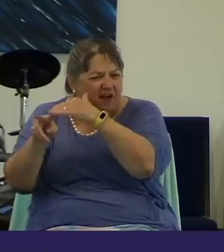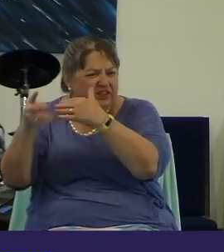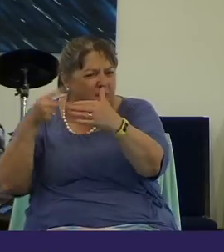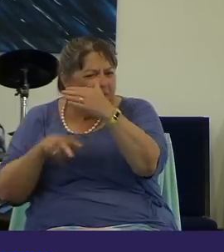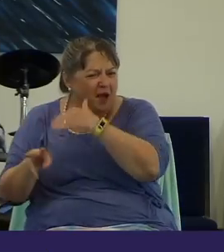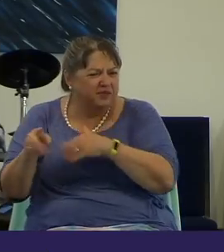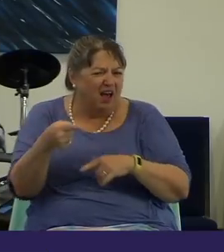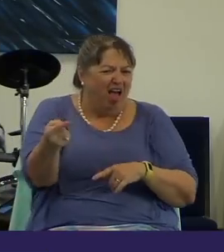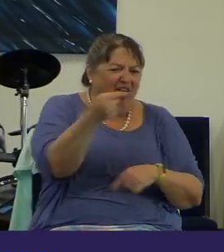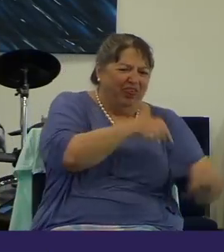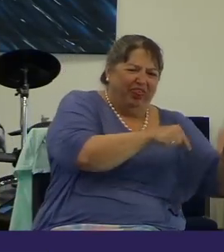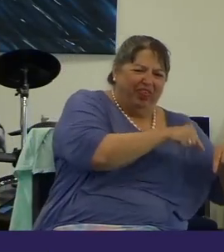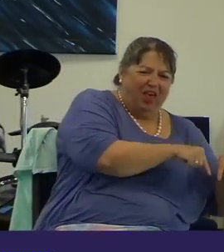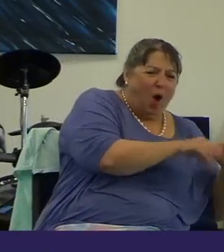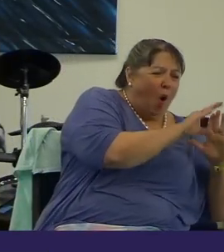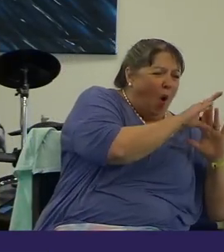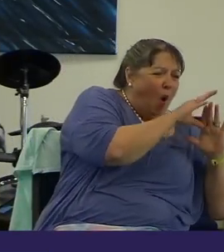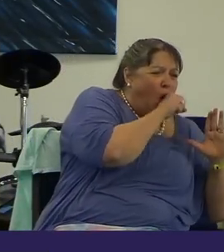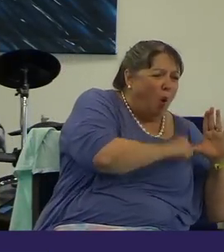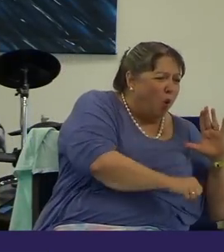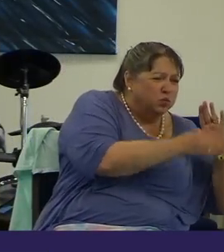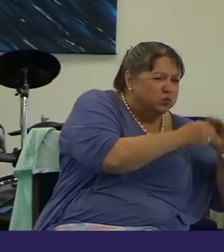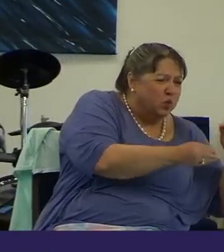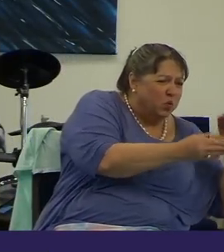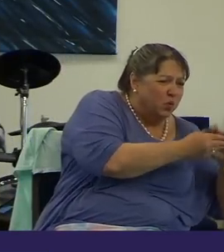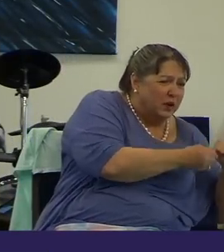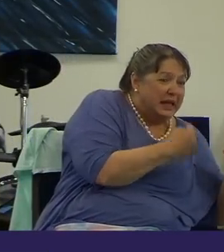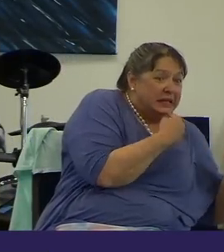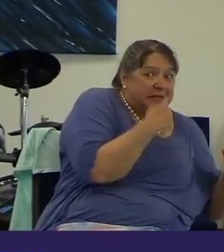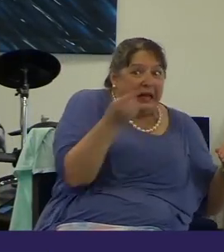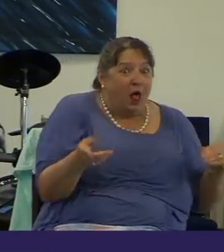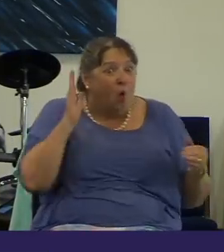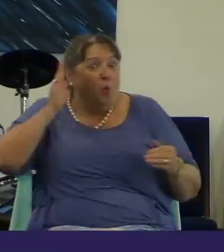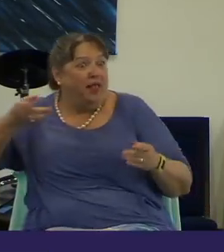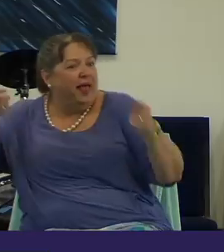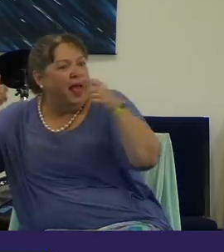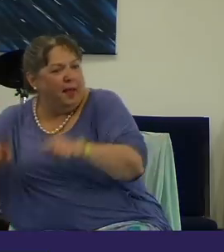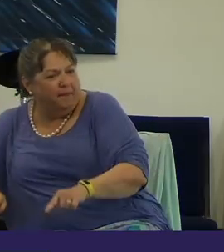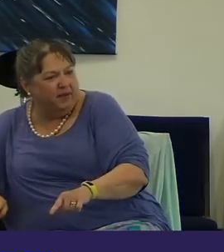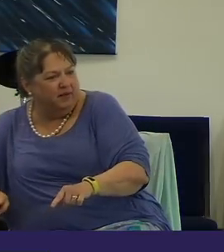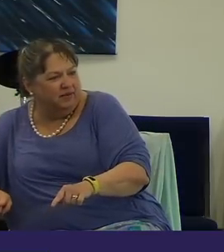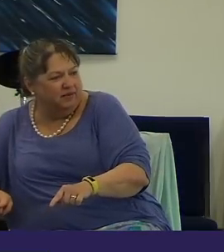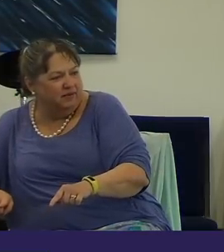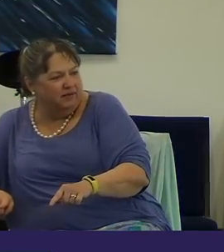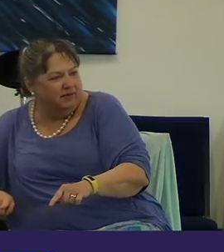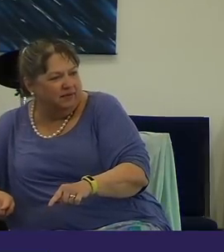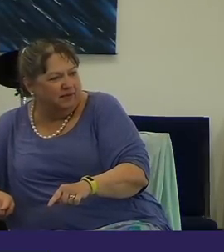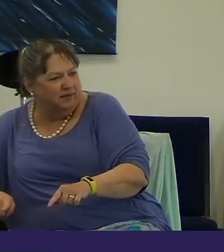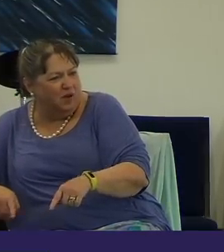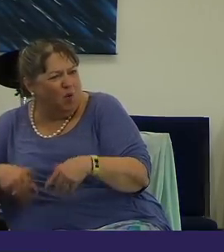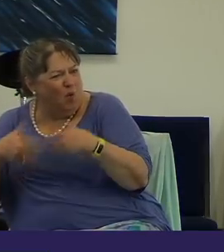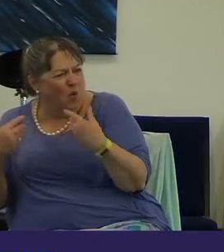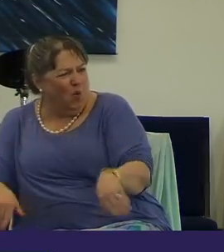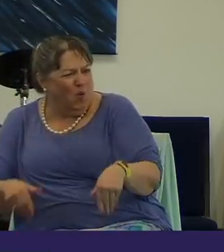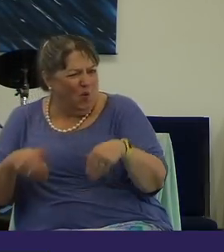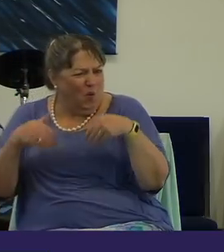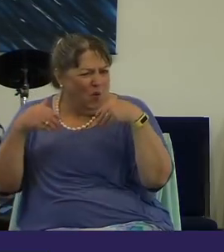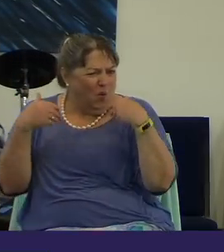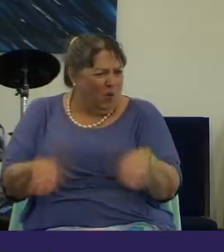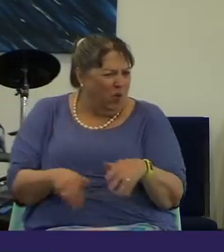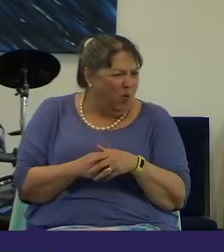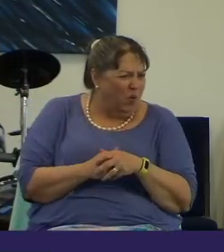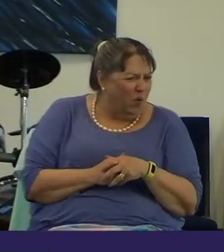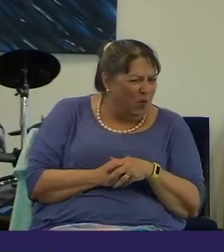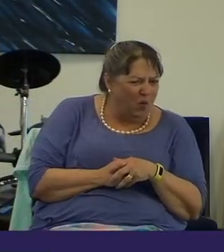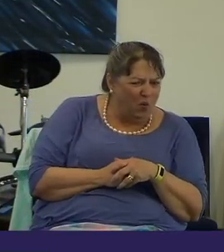death. God will not betray him there in the garden, that God would raise him up at Calvary. Within